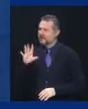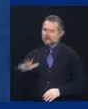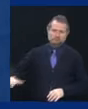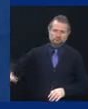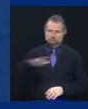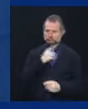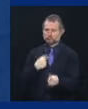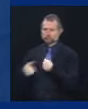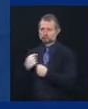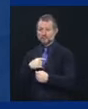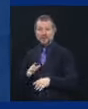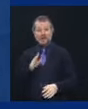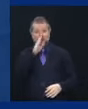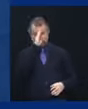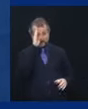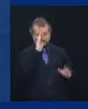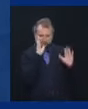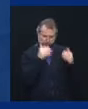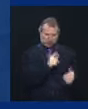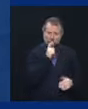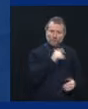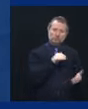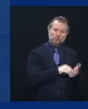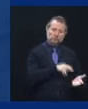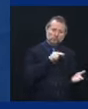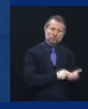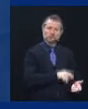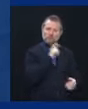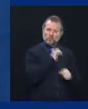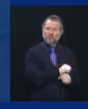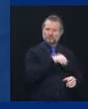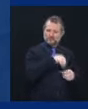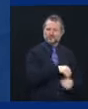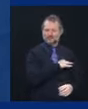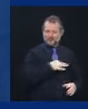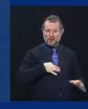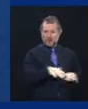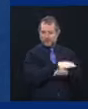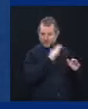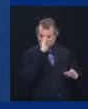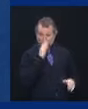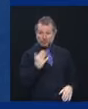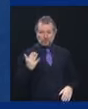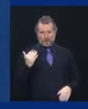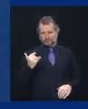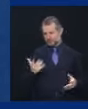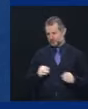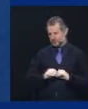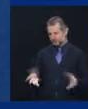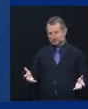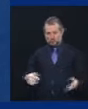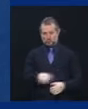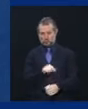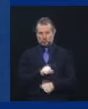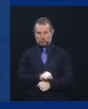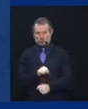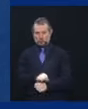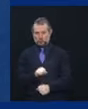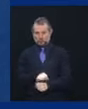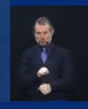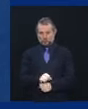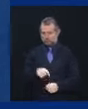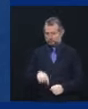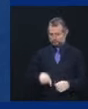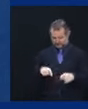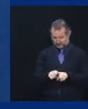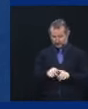the healthcare workers. Why? Because healthcare workers are related to hospitals. And